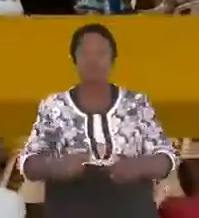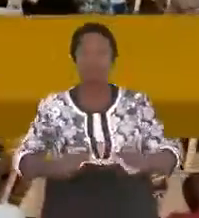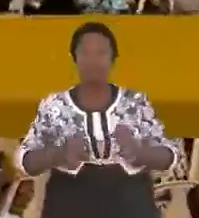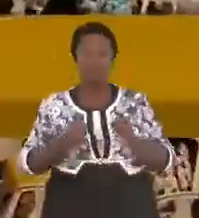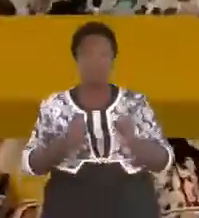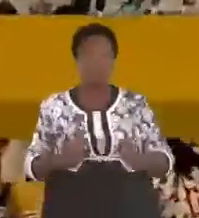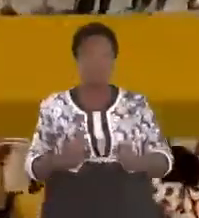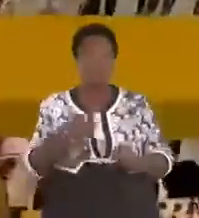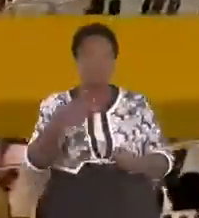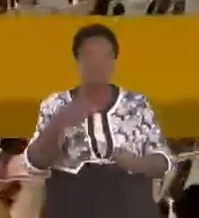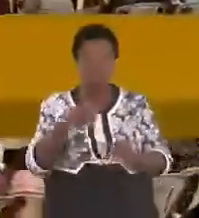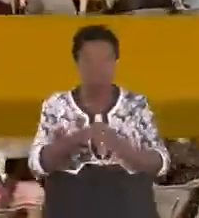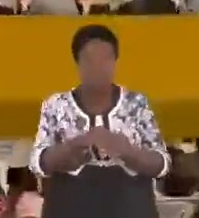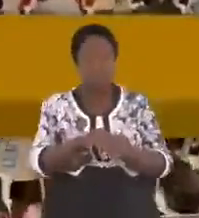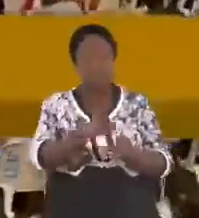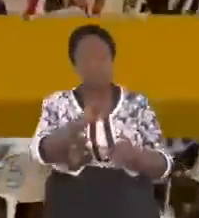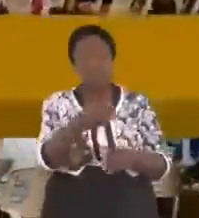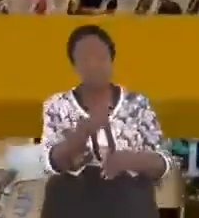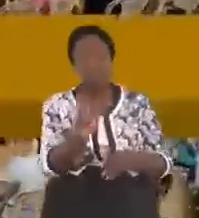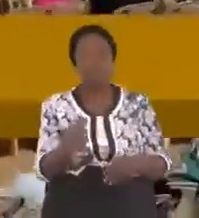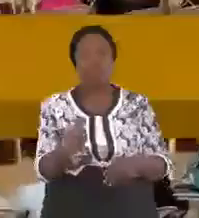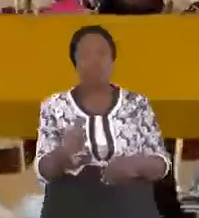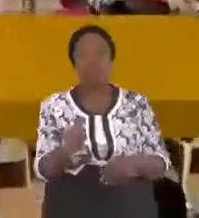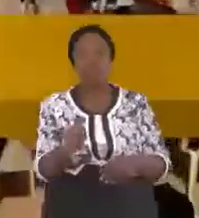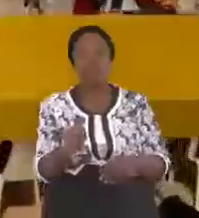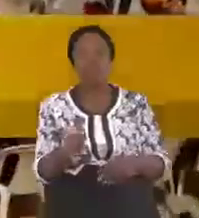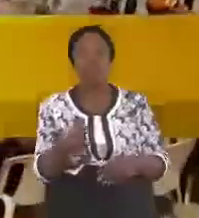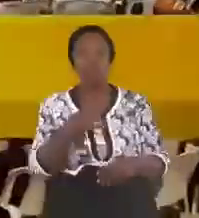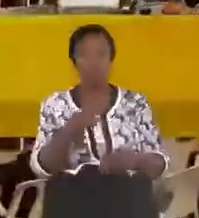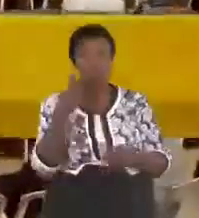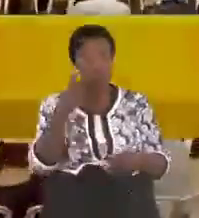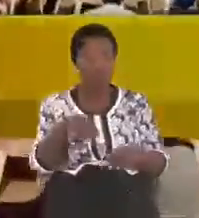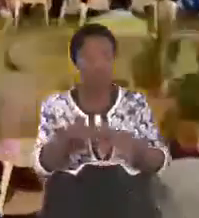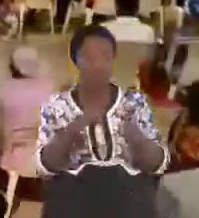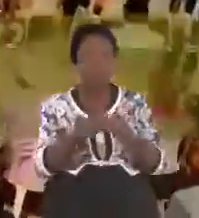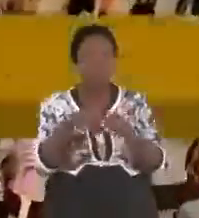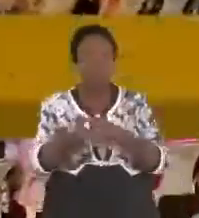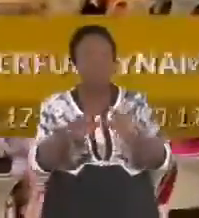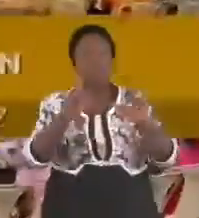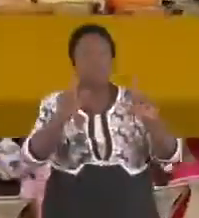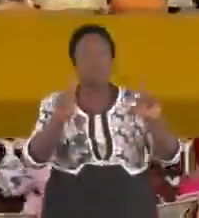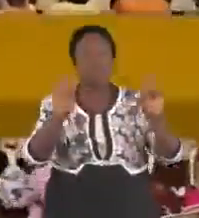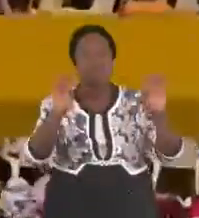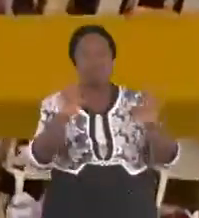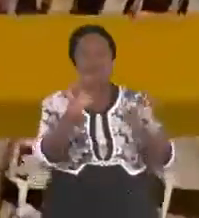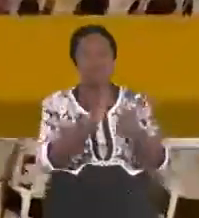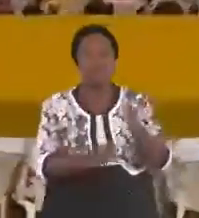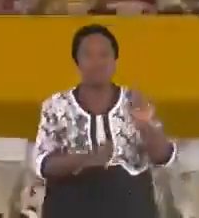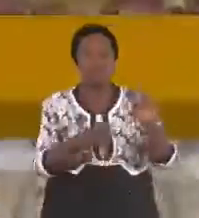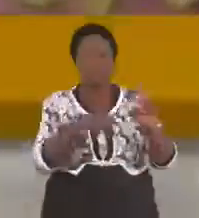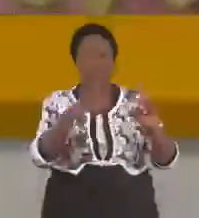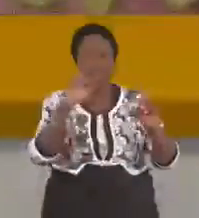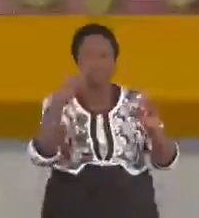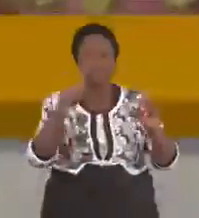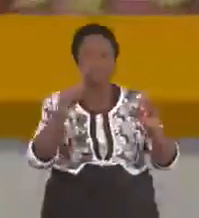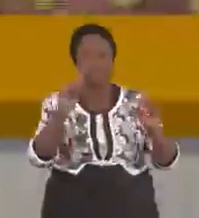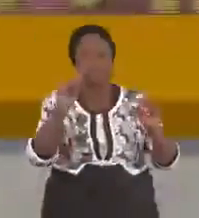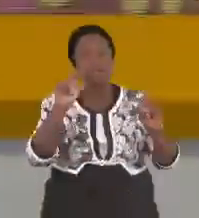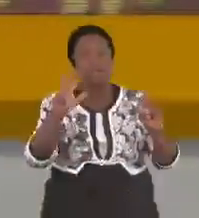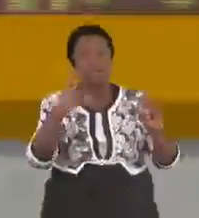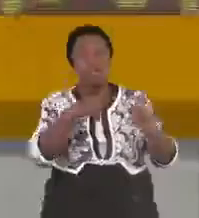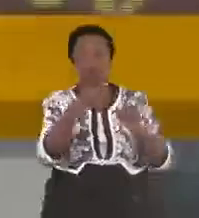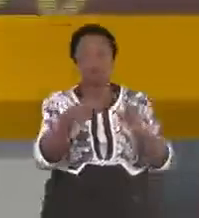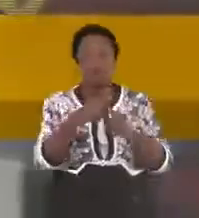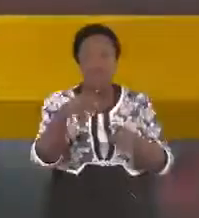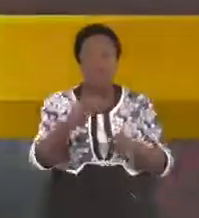already leveraged luke chapter one vasatina where the angel mentioned his name what read